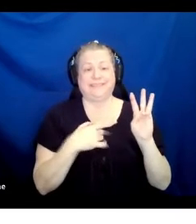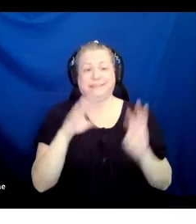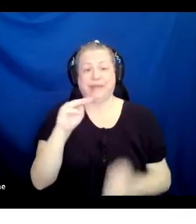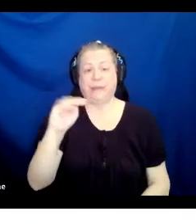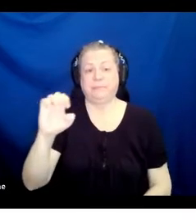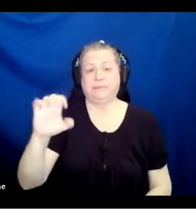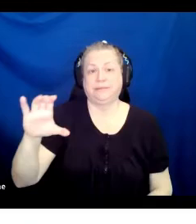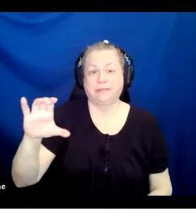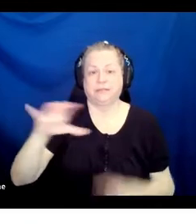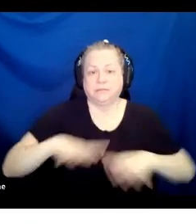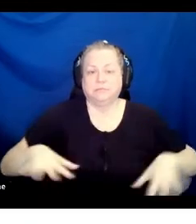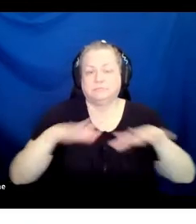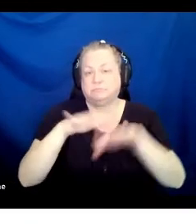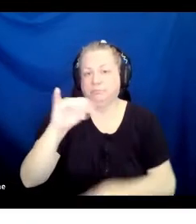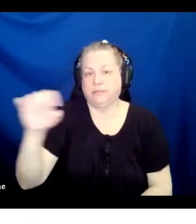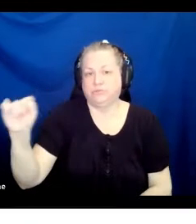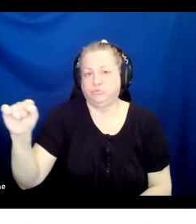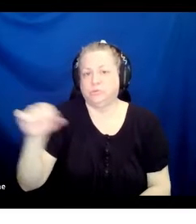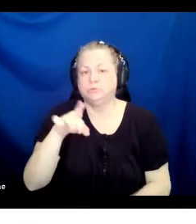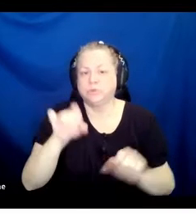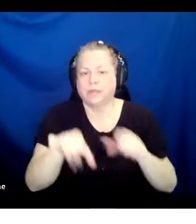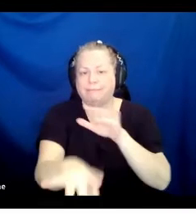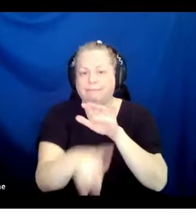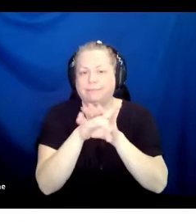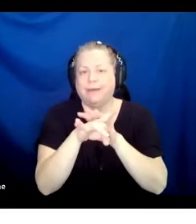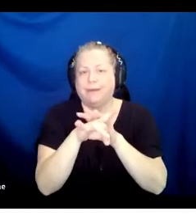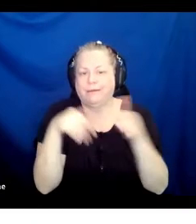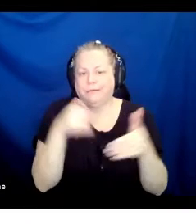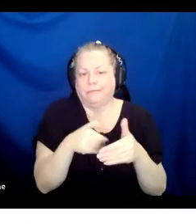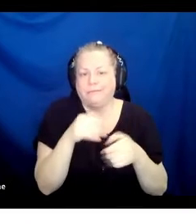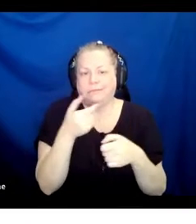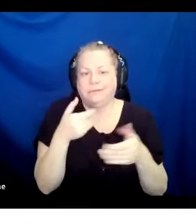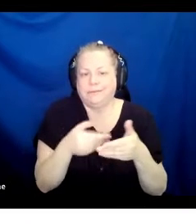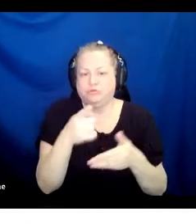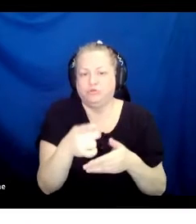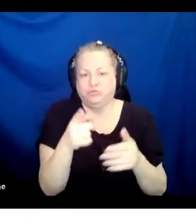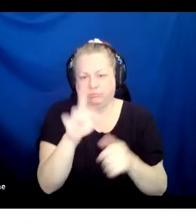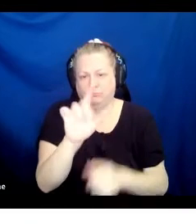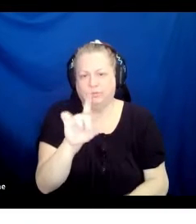centers across the state, and you can find the nearest one at this link right here.